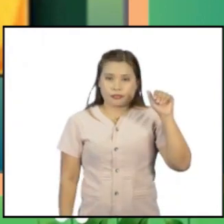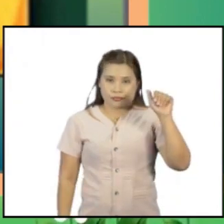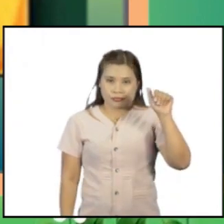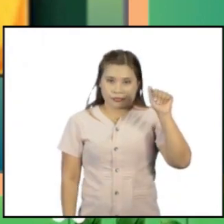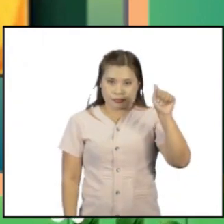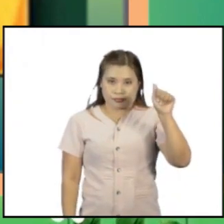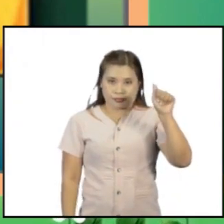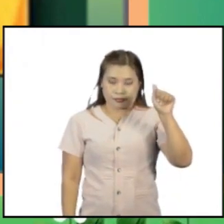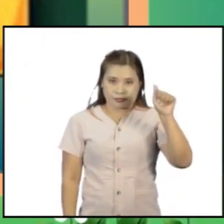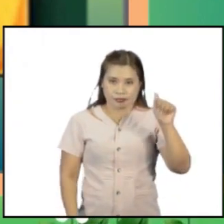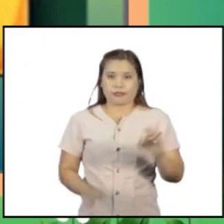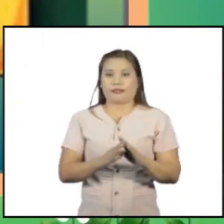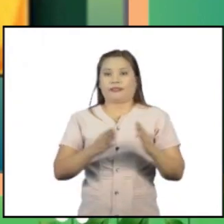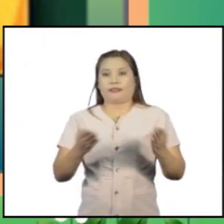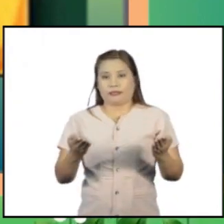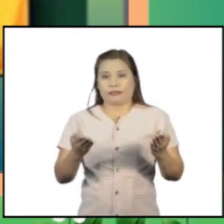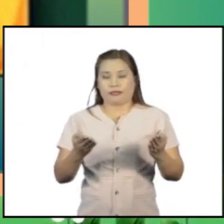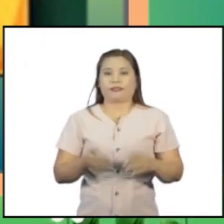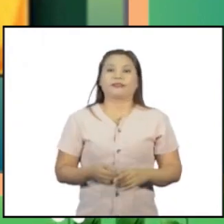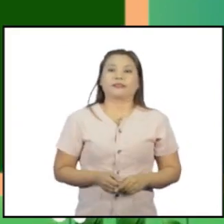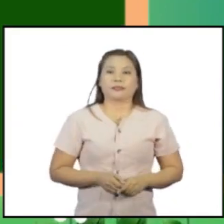is letter A. Books.